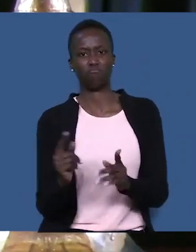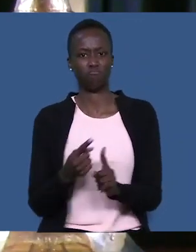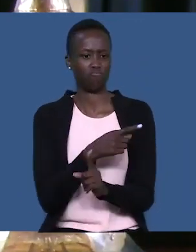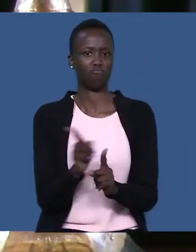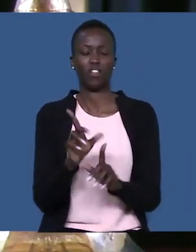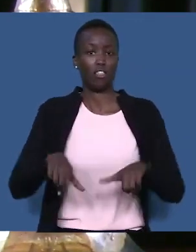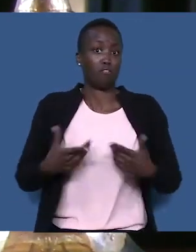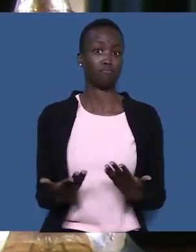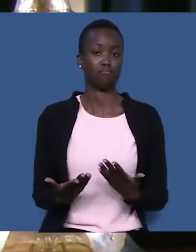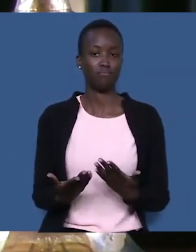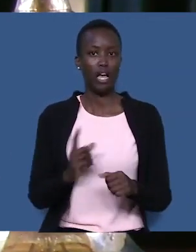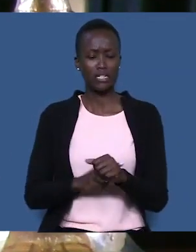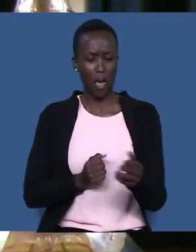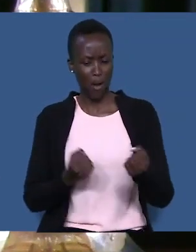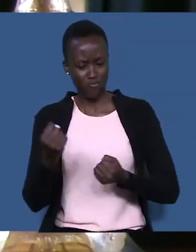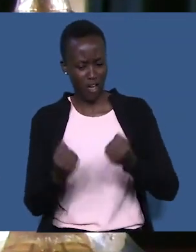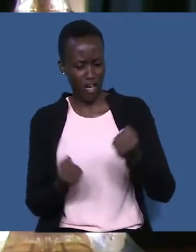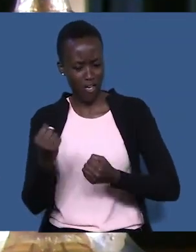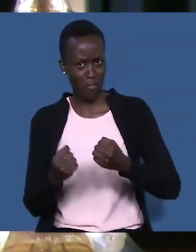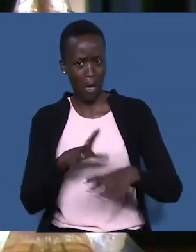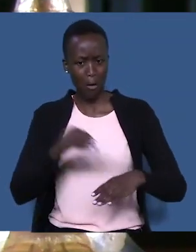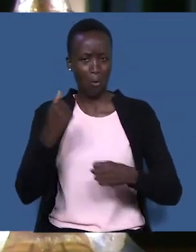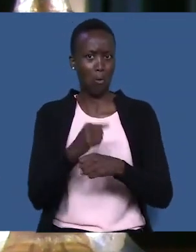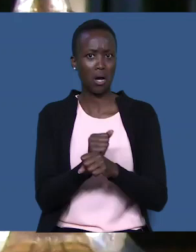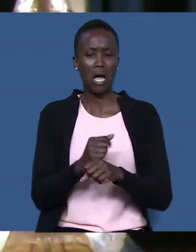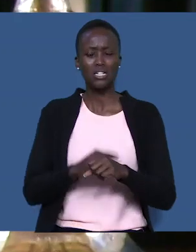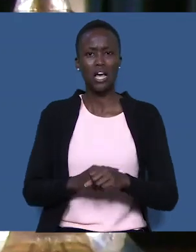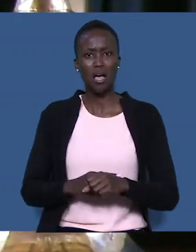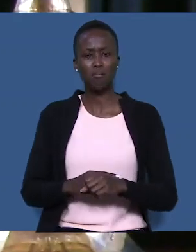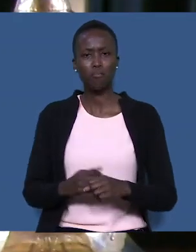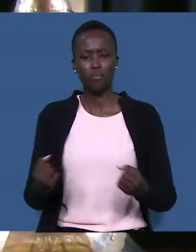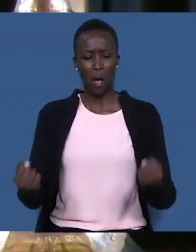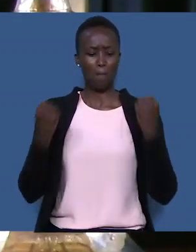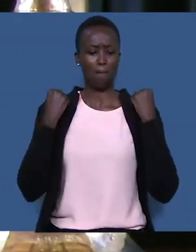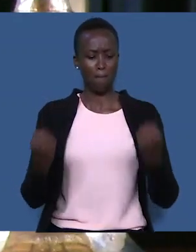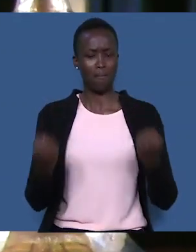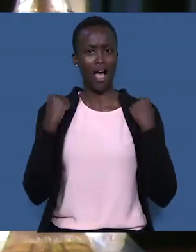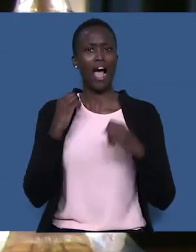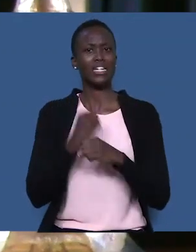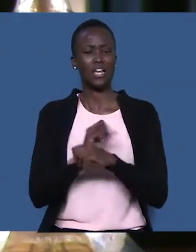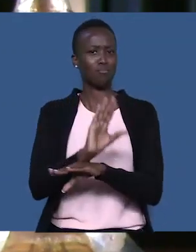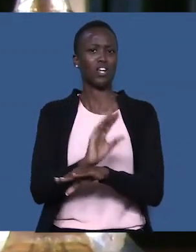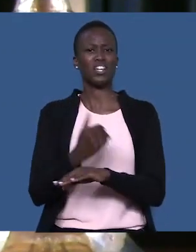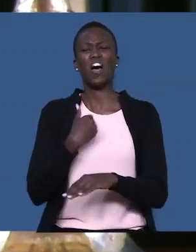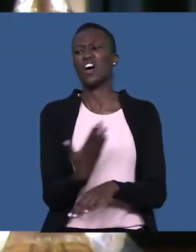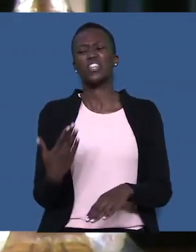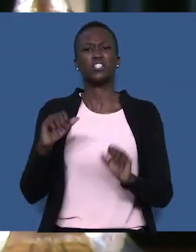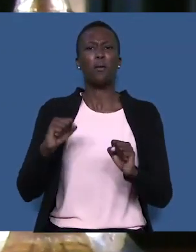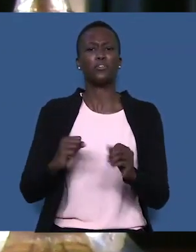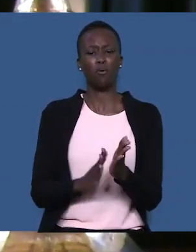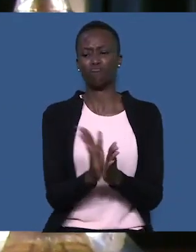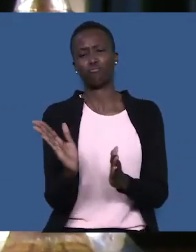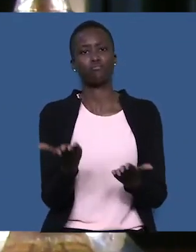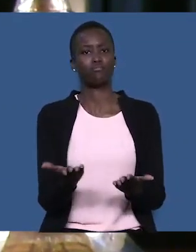life. When you're driving at work, while you're in the gym training, when you're in church, so many distractions will always